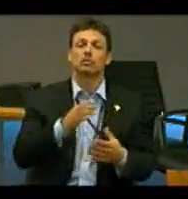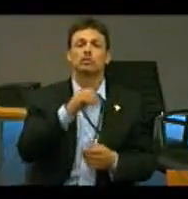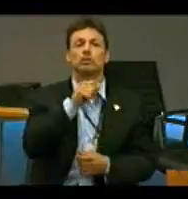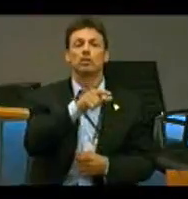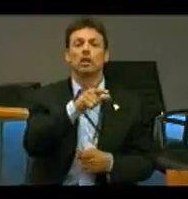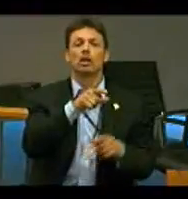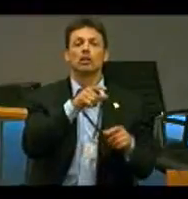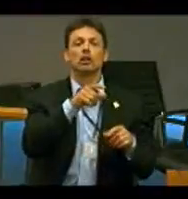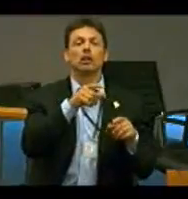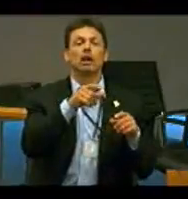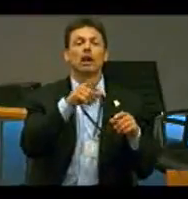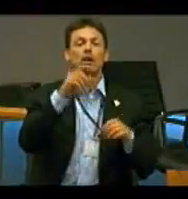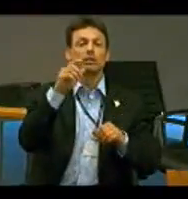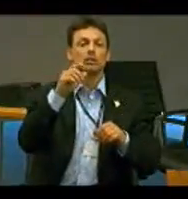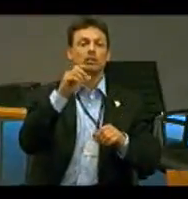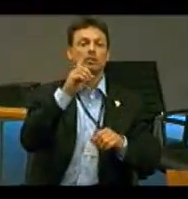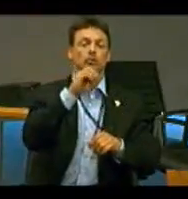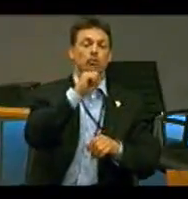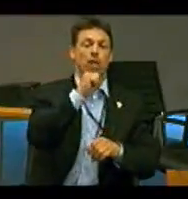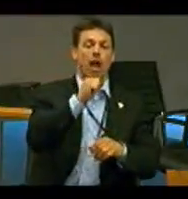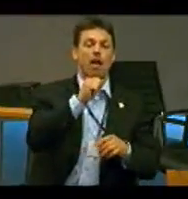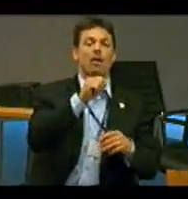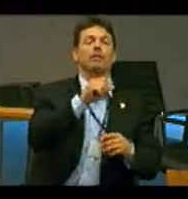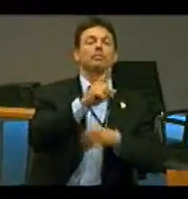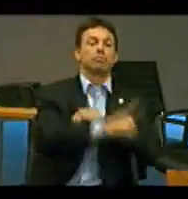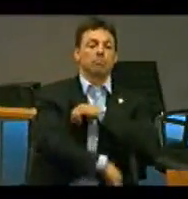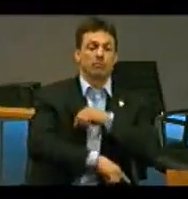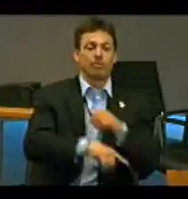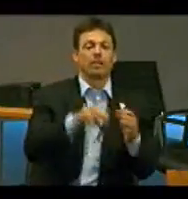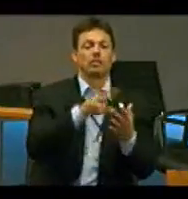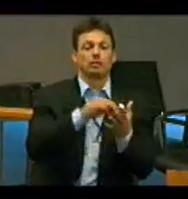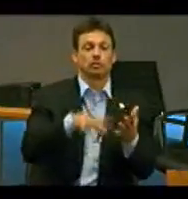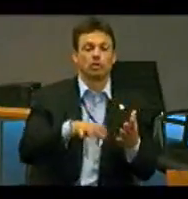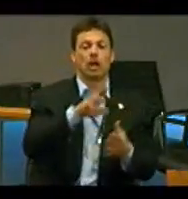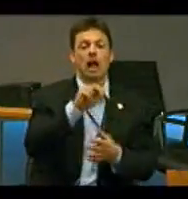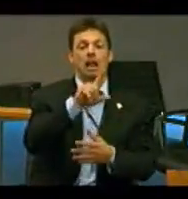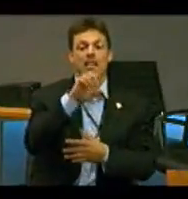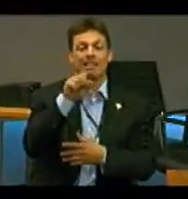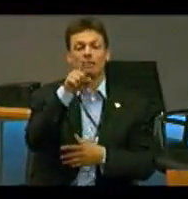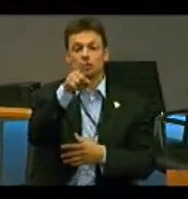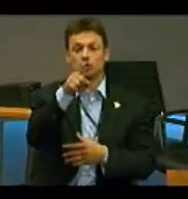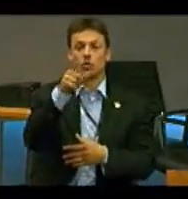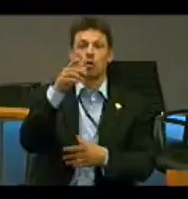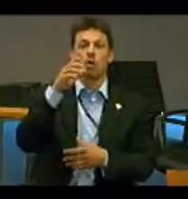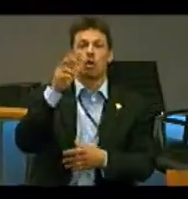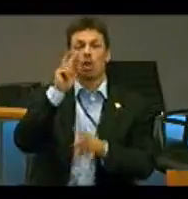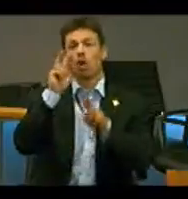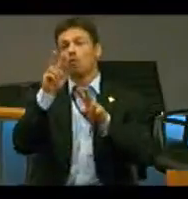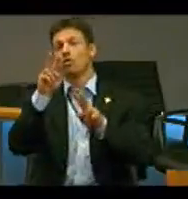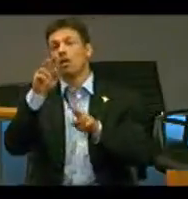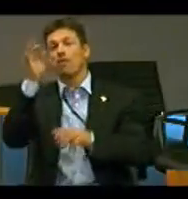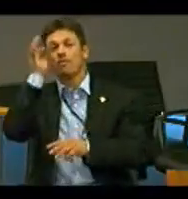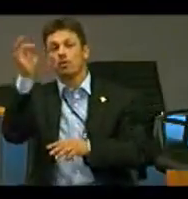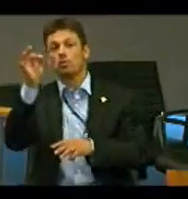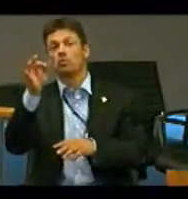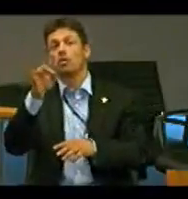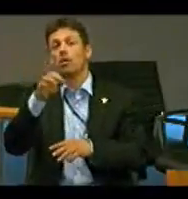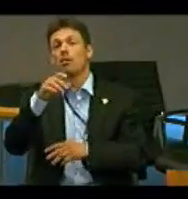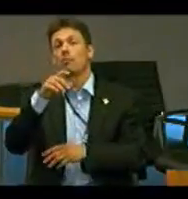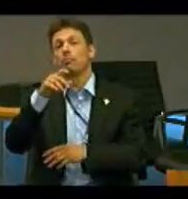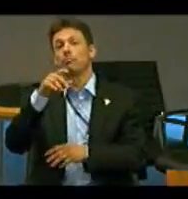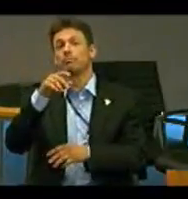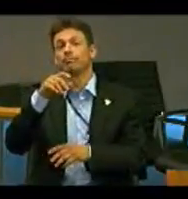discipline a minority student unless you are confident that you can persuade some future federal investigator whose judgment you have no reason to